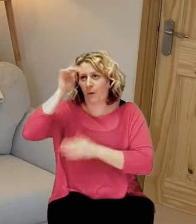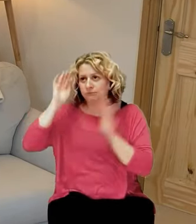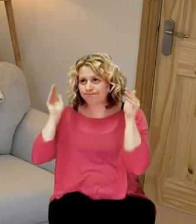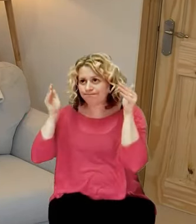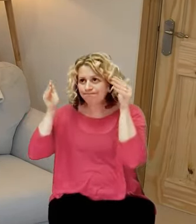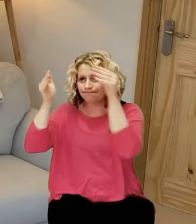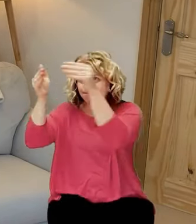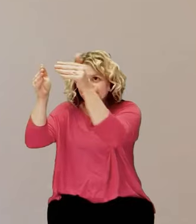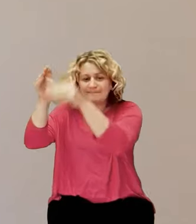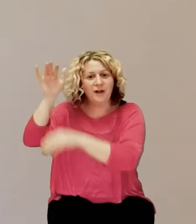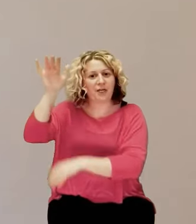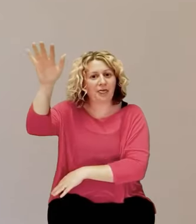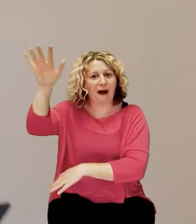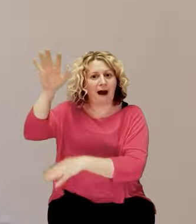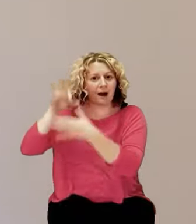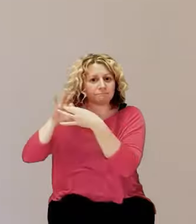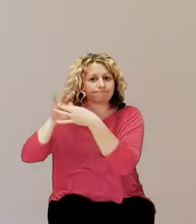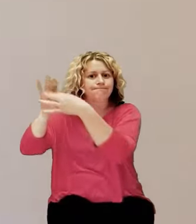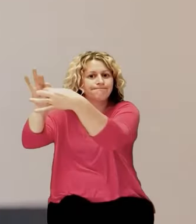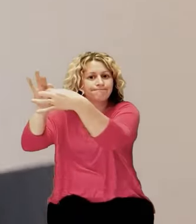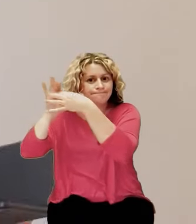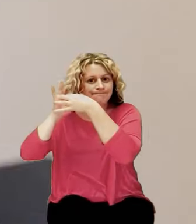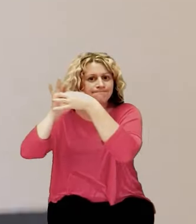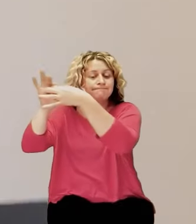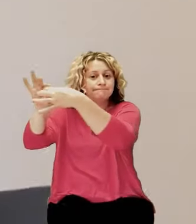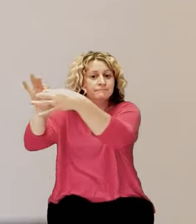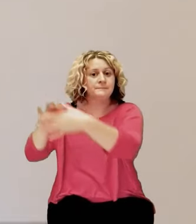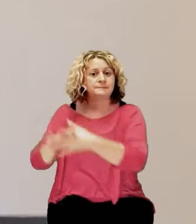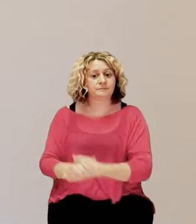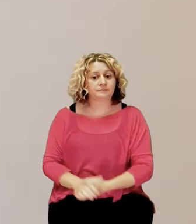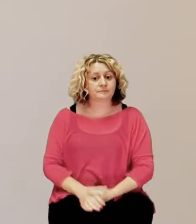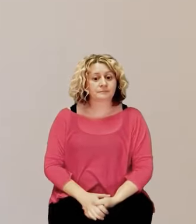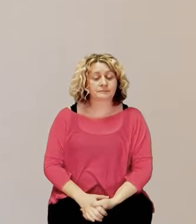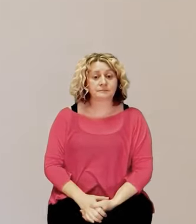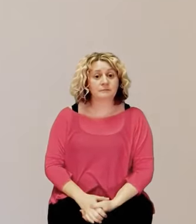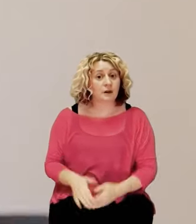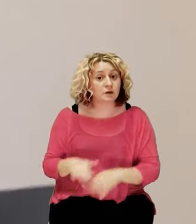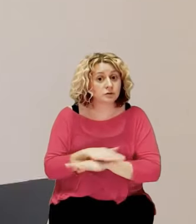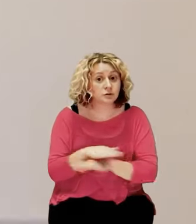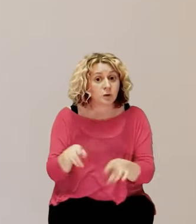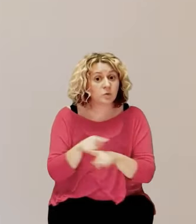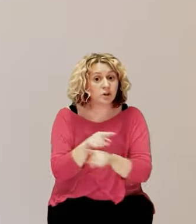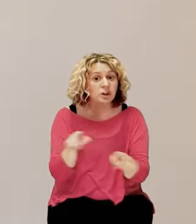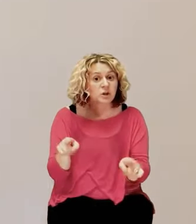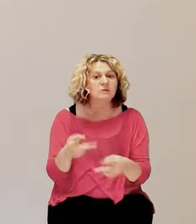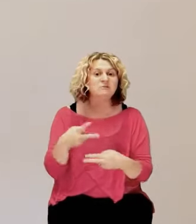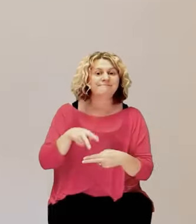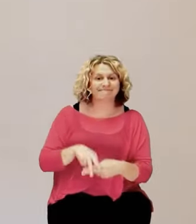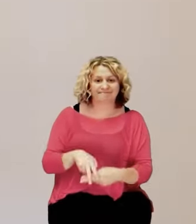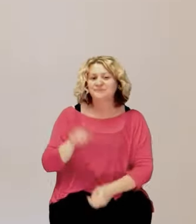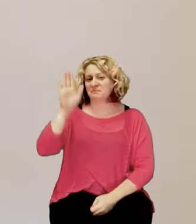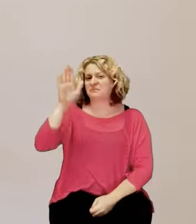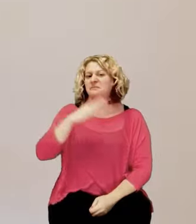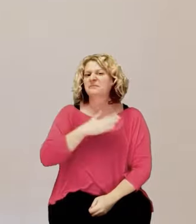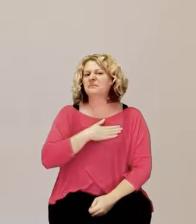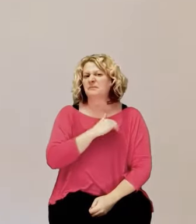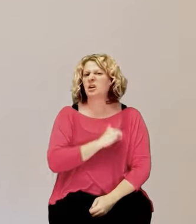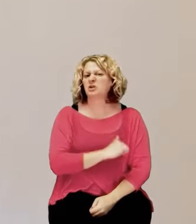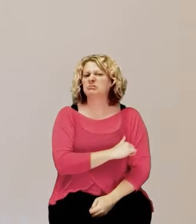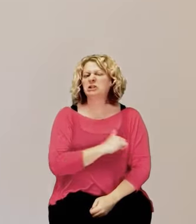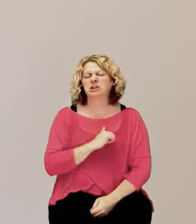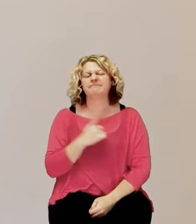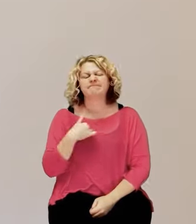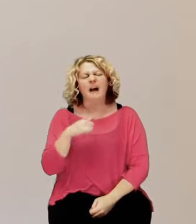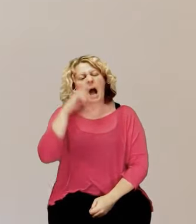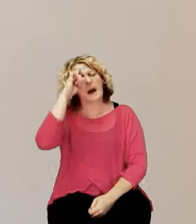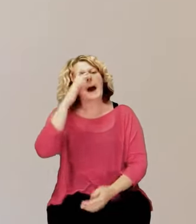and eager to do what is good. Don't sit around saying, I'm a Christian. I believe he died for me. I